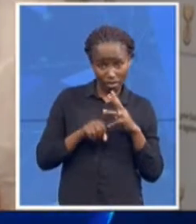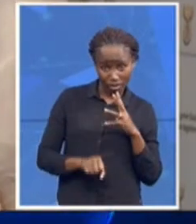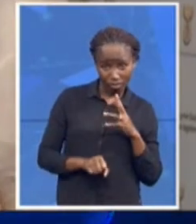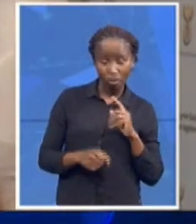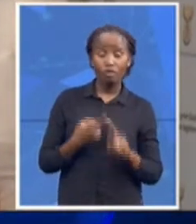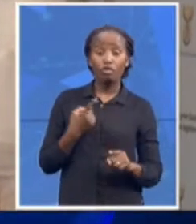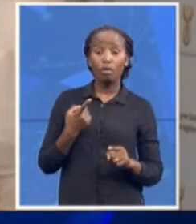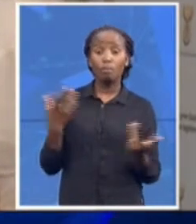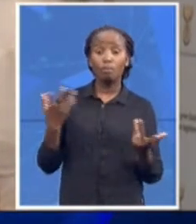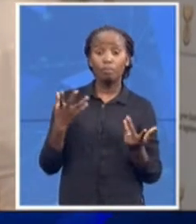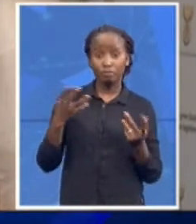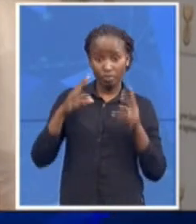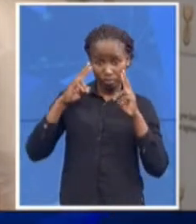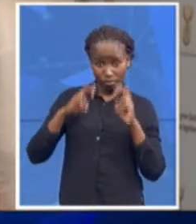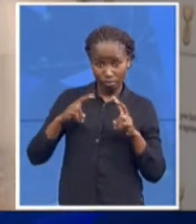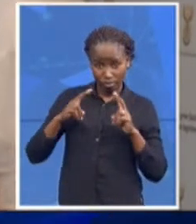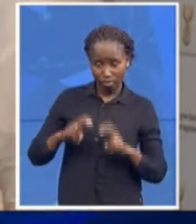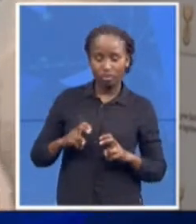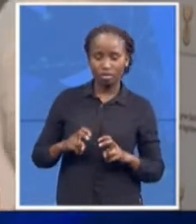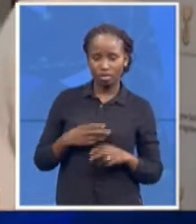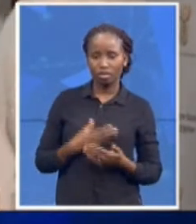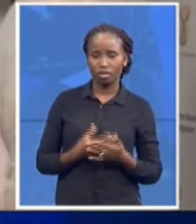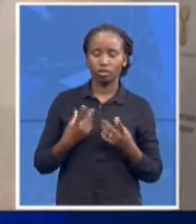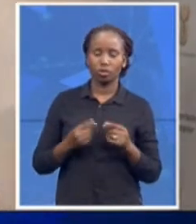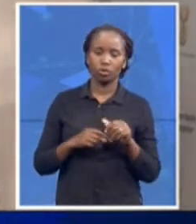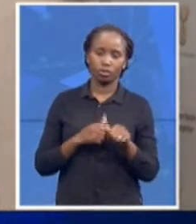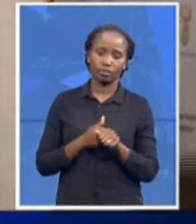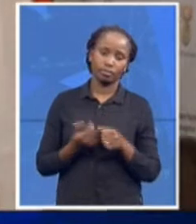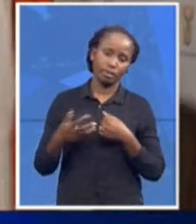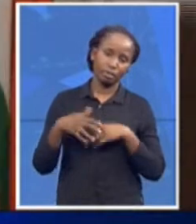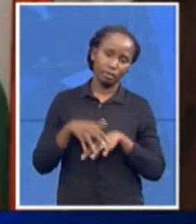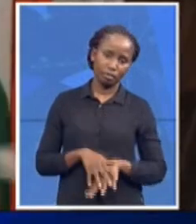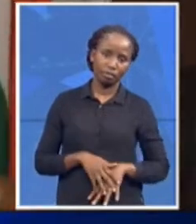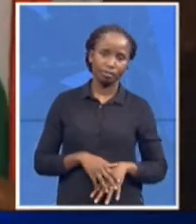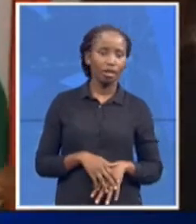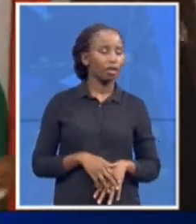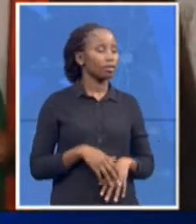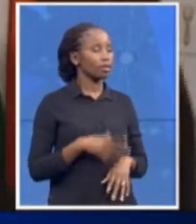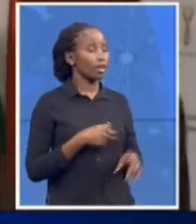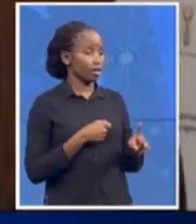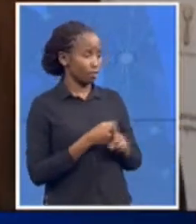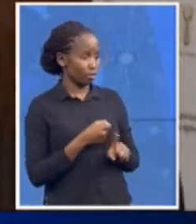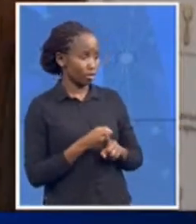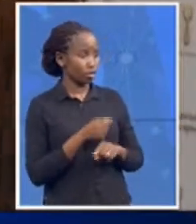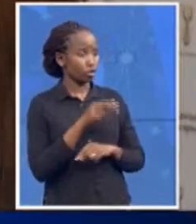Advocate Nkosi is here responding to some questions.